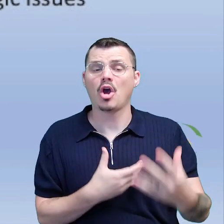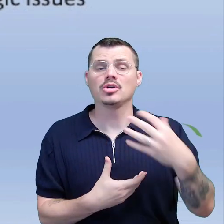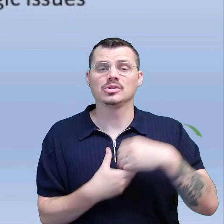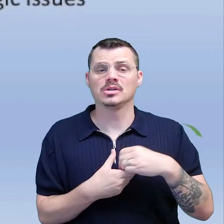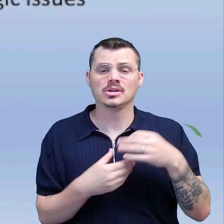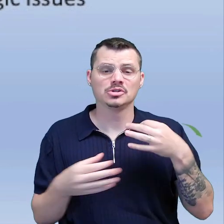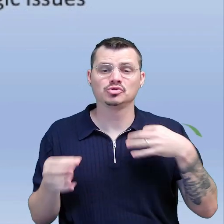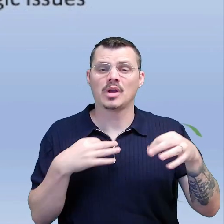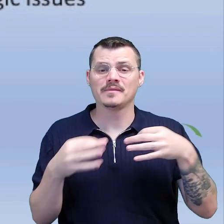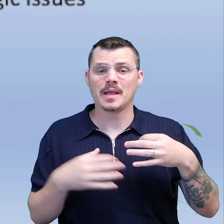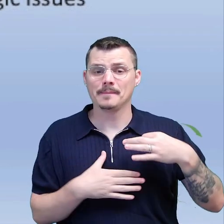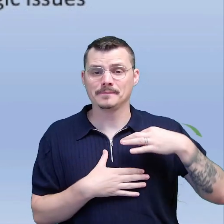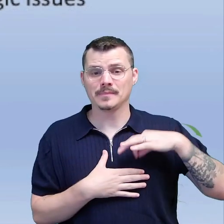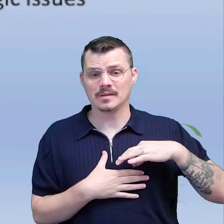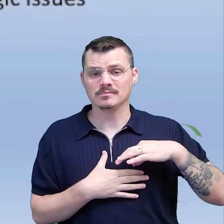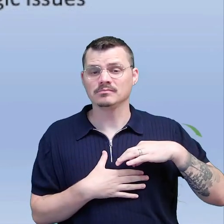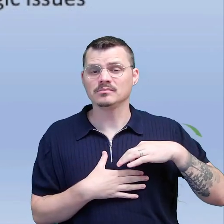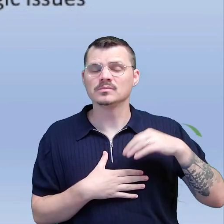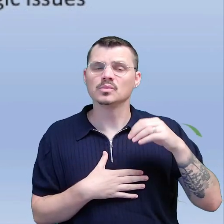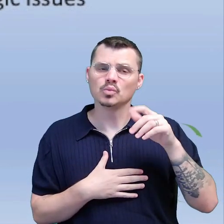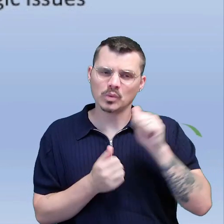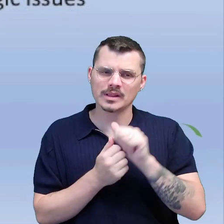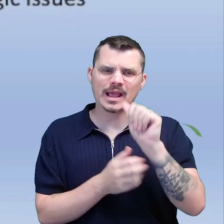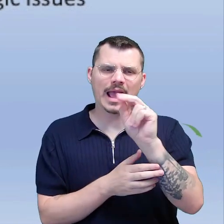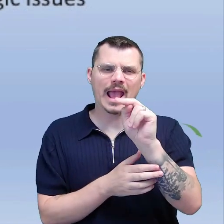autism describe a benefit with antidepressants.